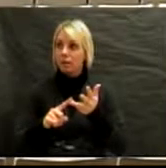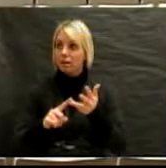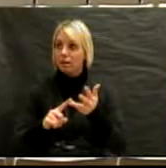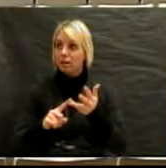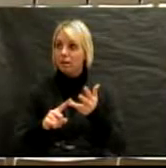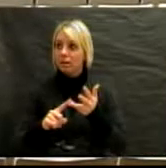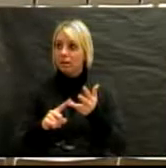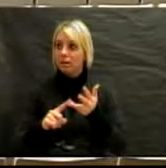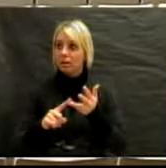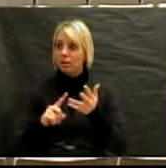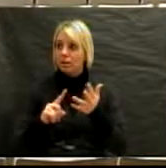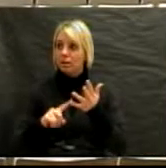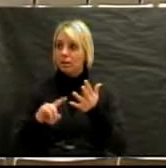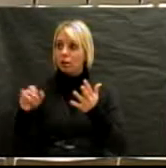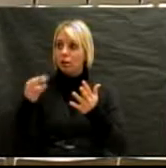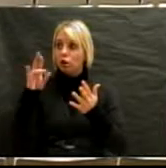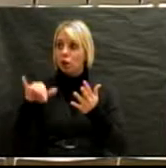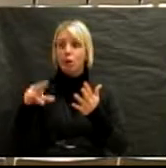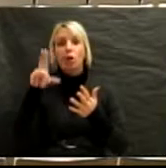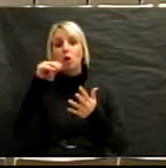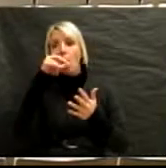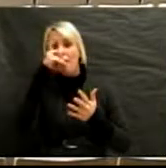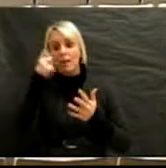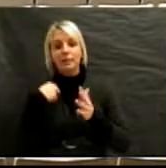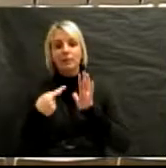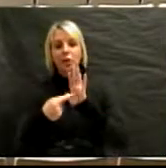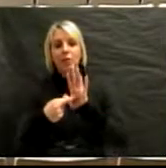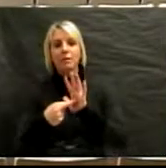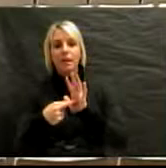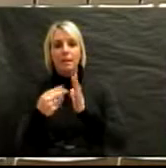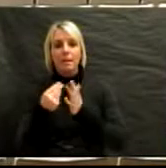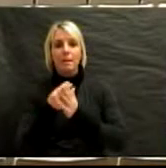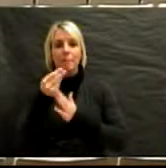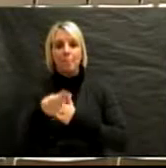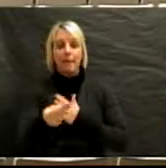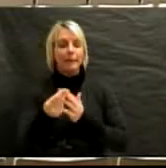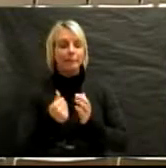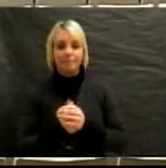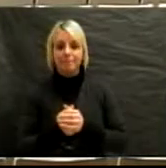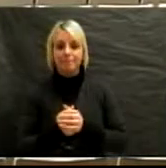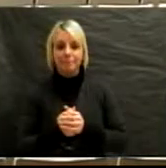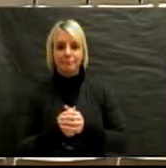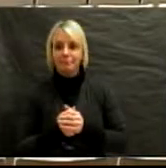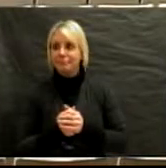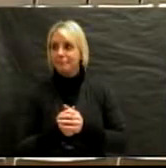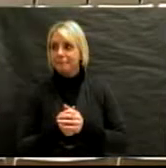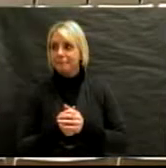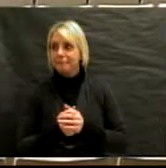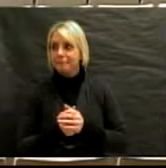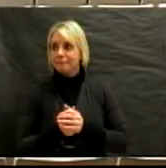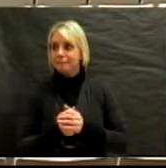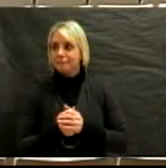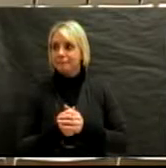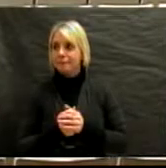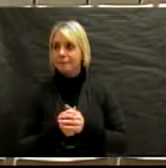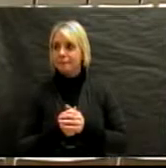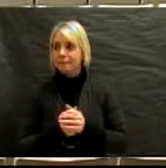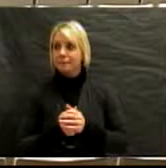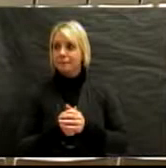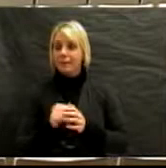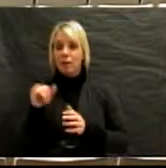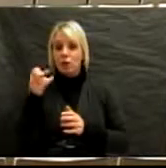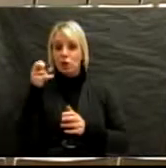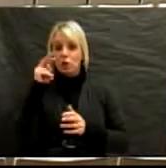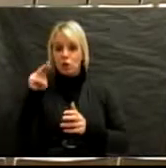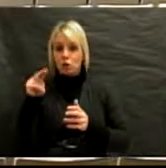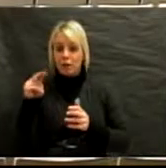So no, Mr. Voting Jason Clerk. Engbrett. Aye. Mr. Chairman, it's 4-2 in favor. All